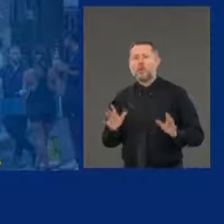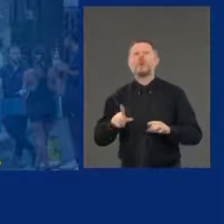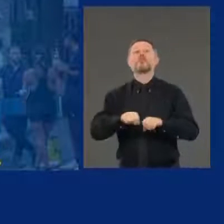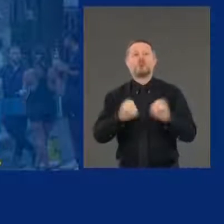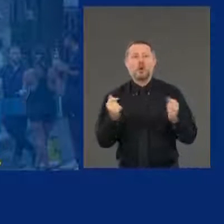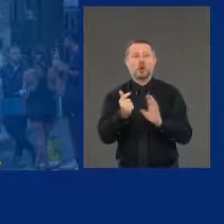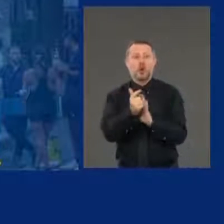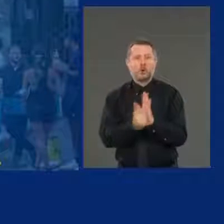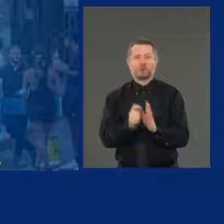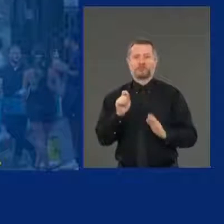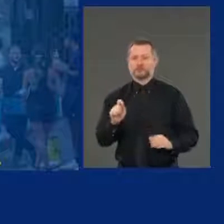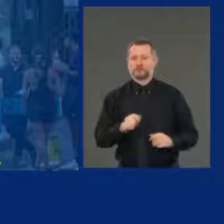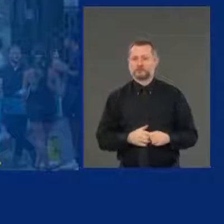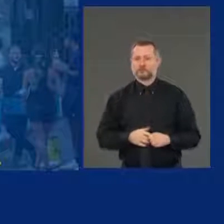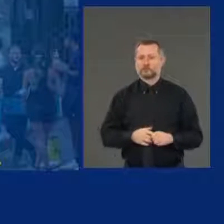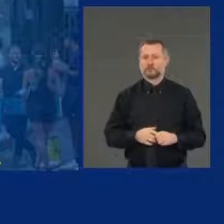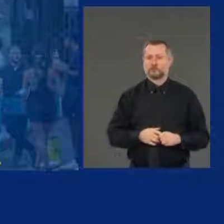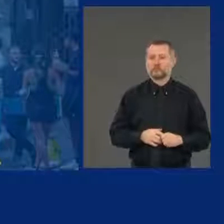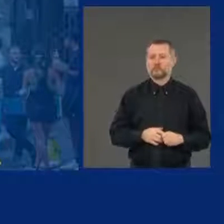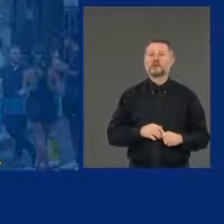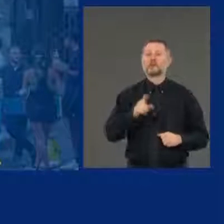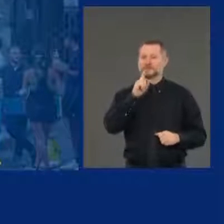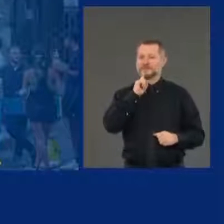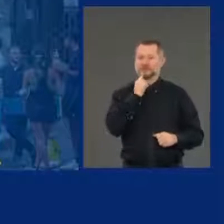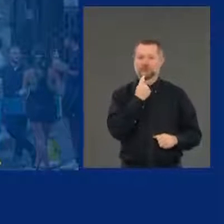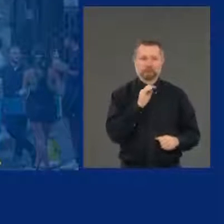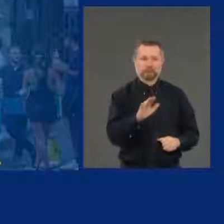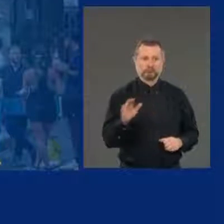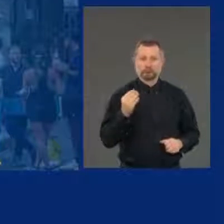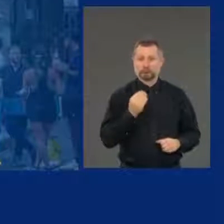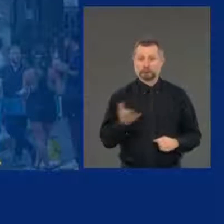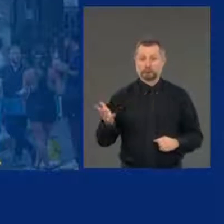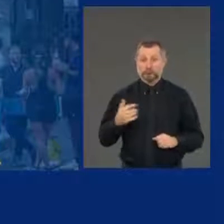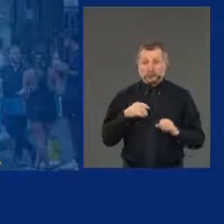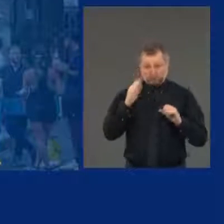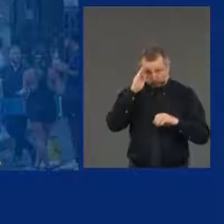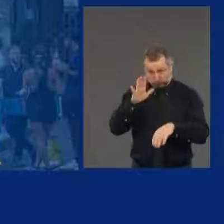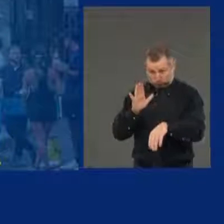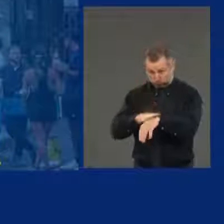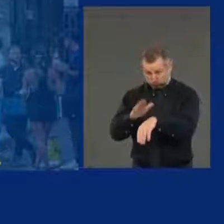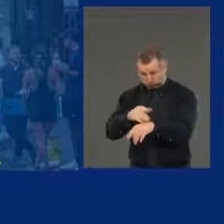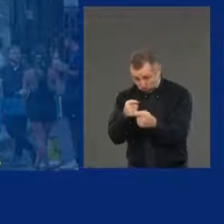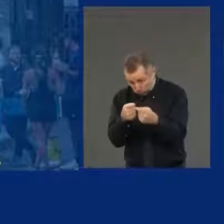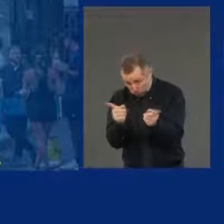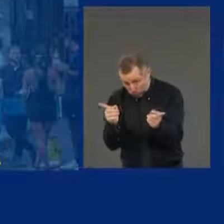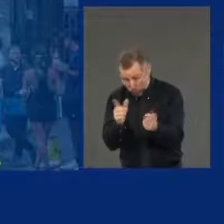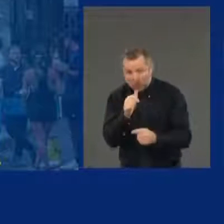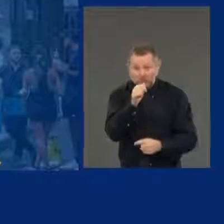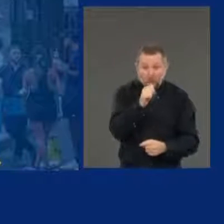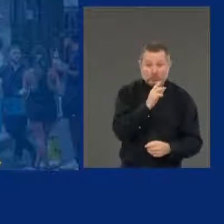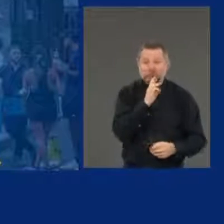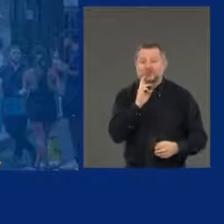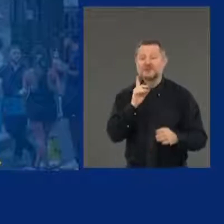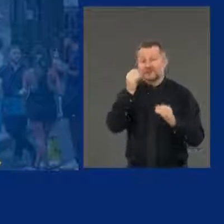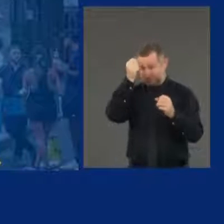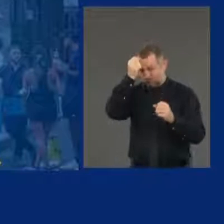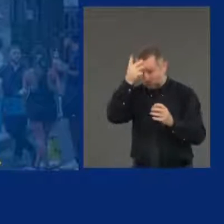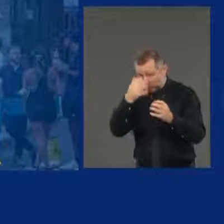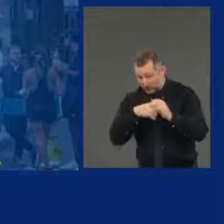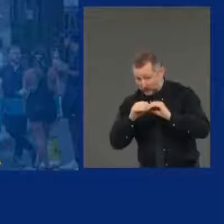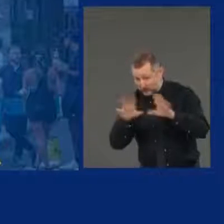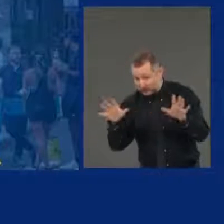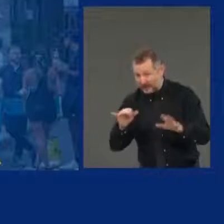right? And this is a very serious situation, and I want to make sure everybody knows the consequences here. A bar